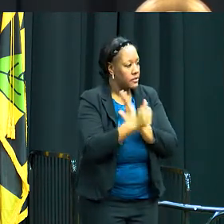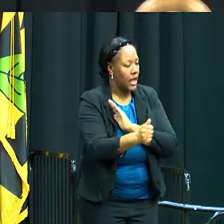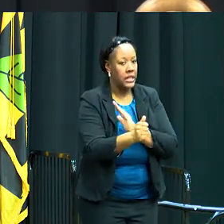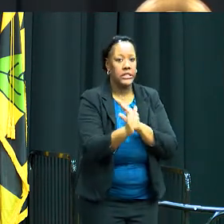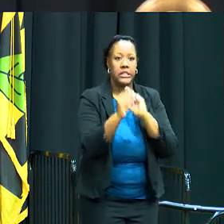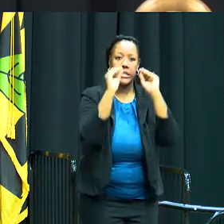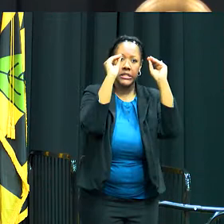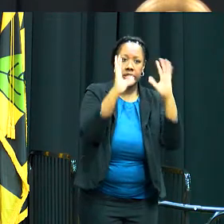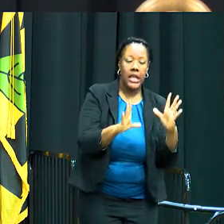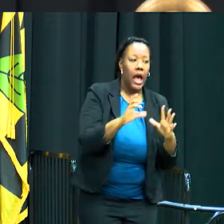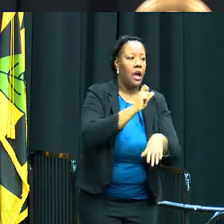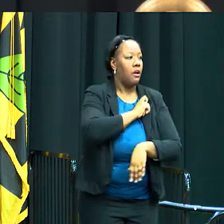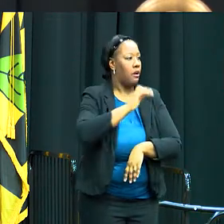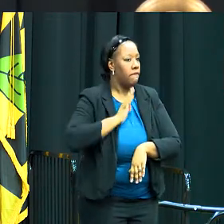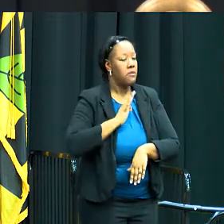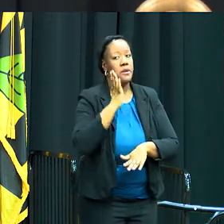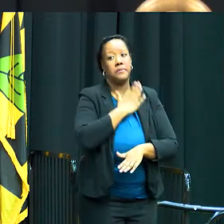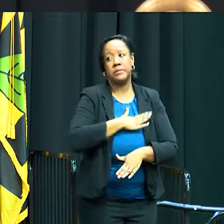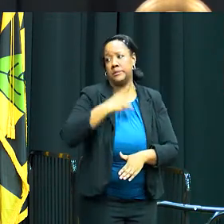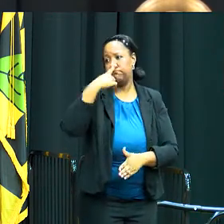faculty and staff. Would you please rise?